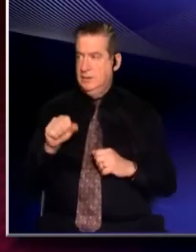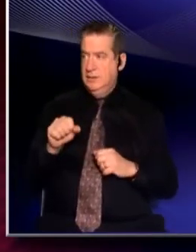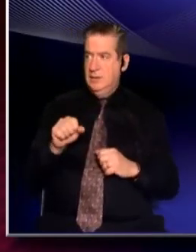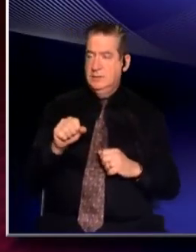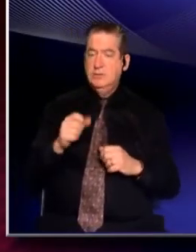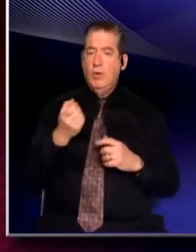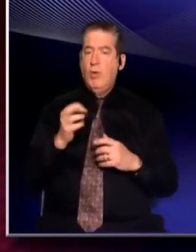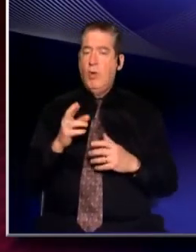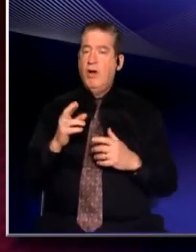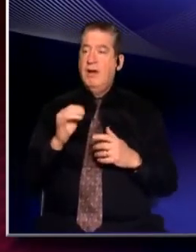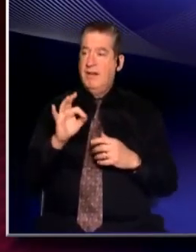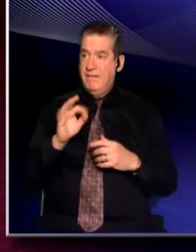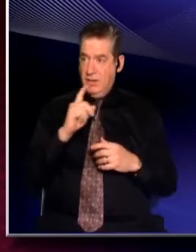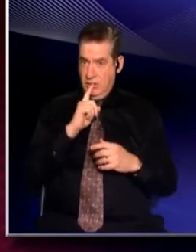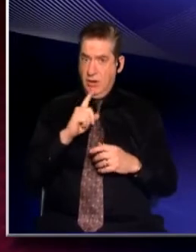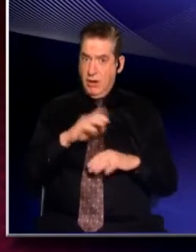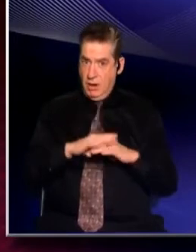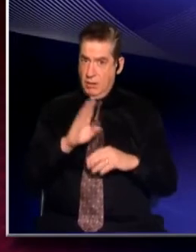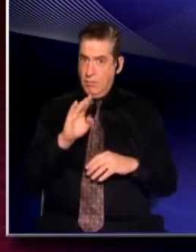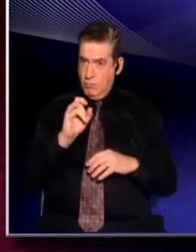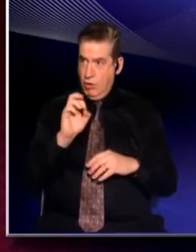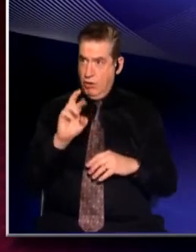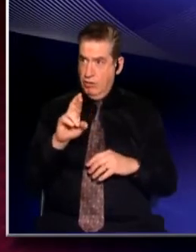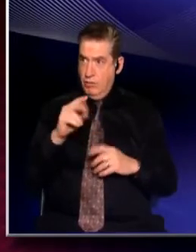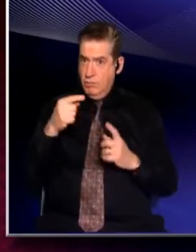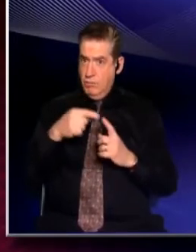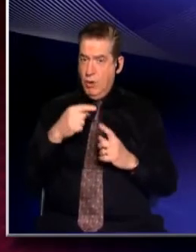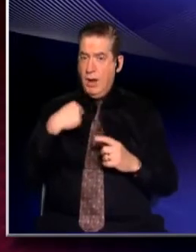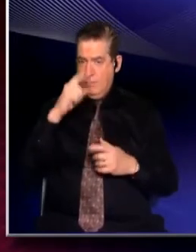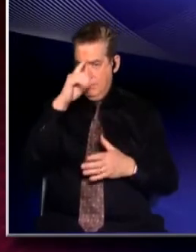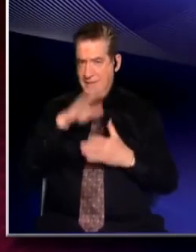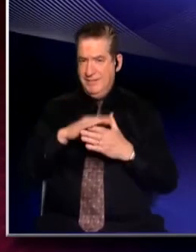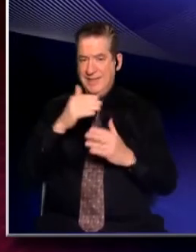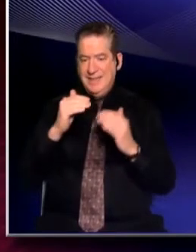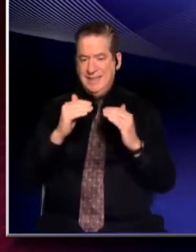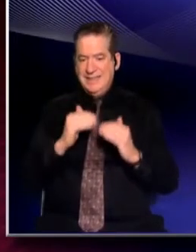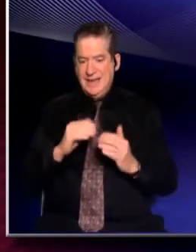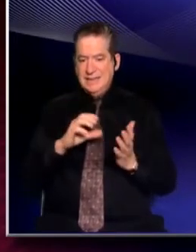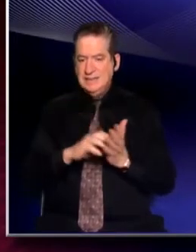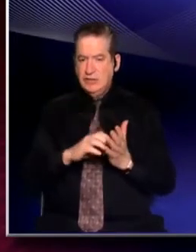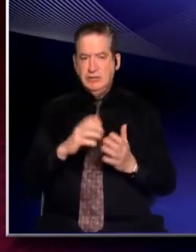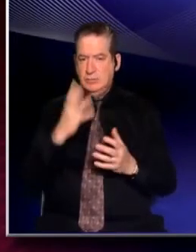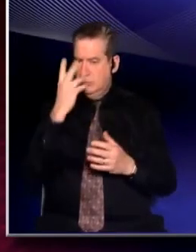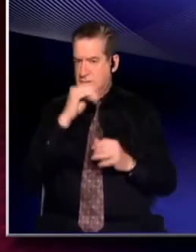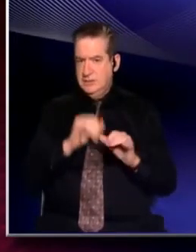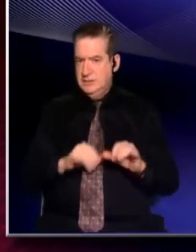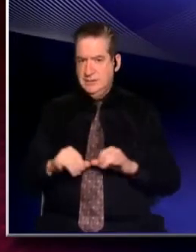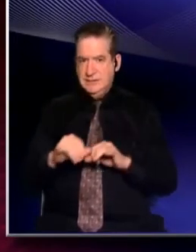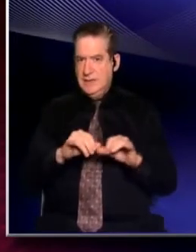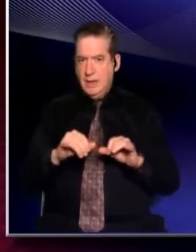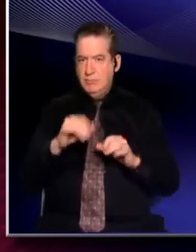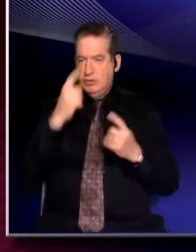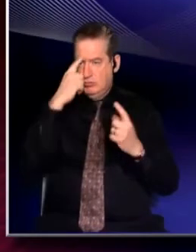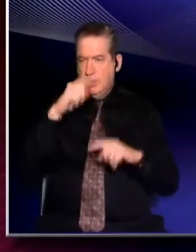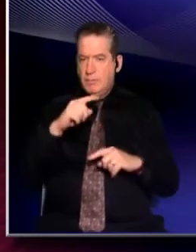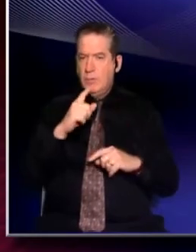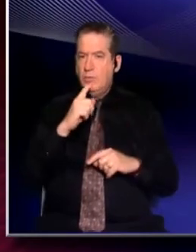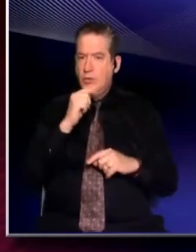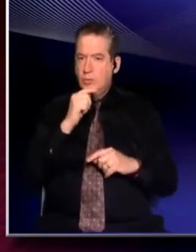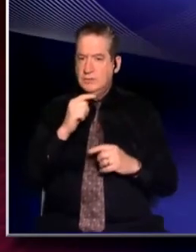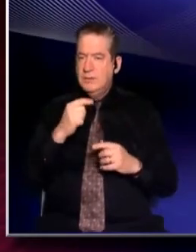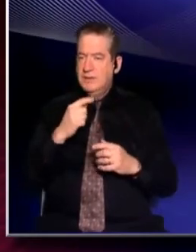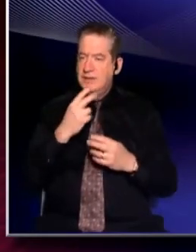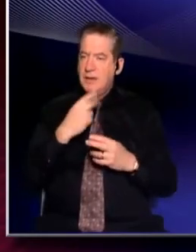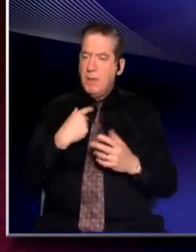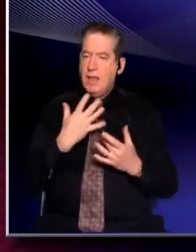Yes, or if they are all boilerplate, I believe the next section is they're pretty much all the same agreement. It's just whose name is in it. But I'd